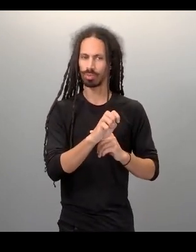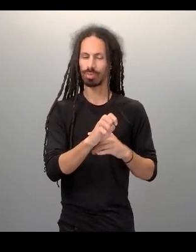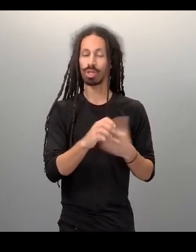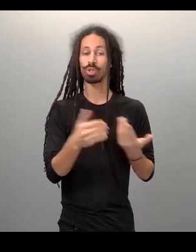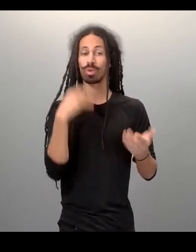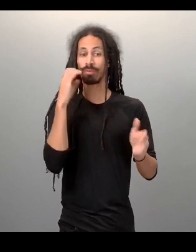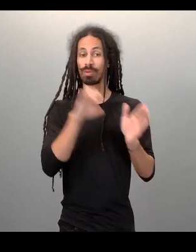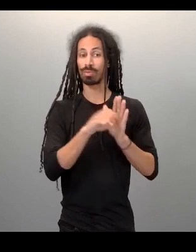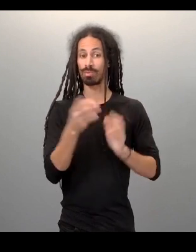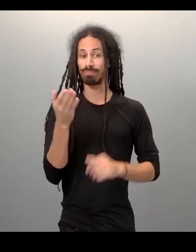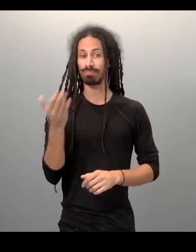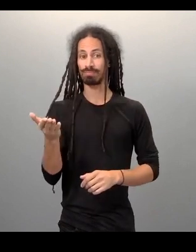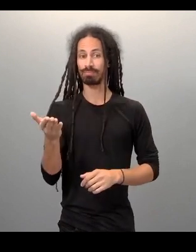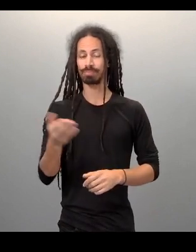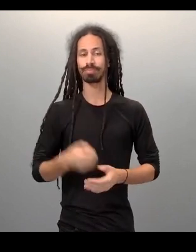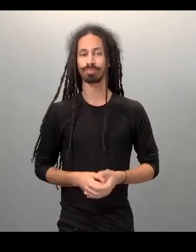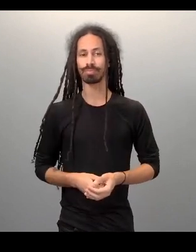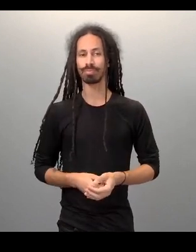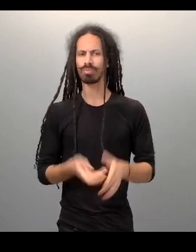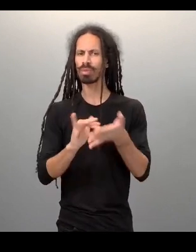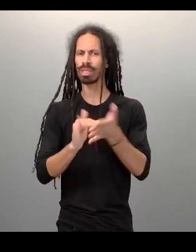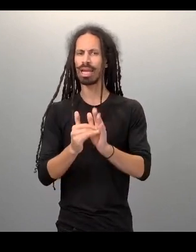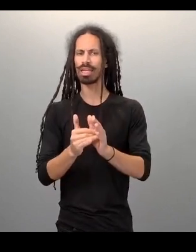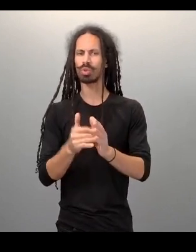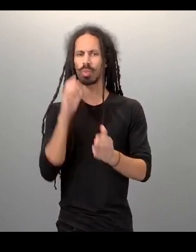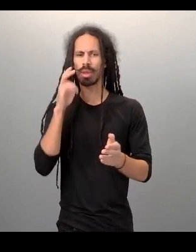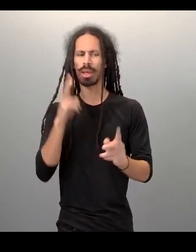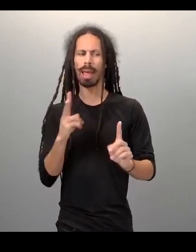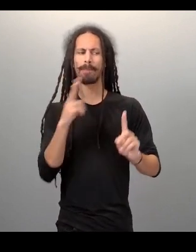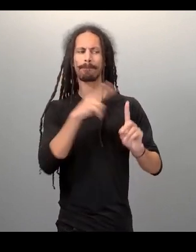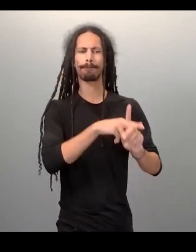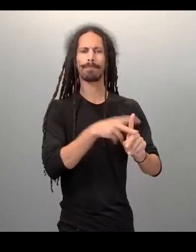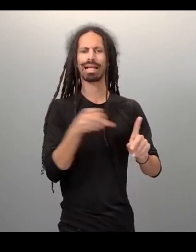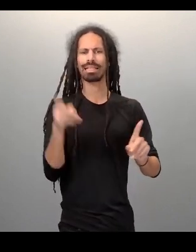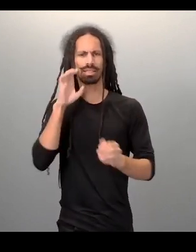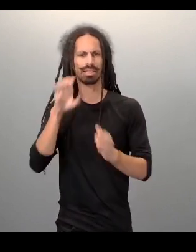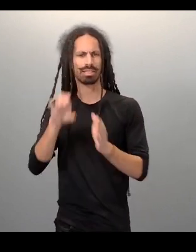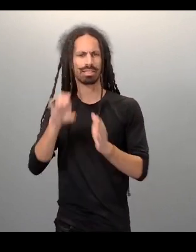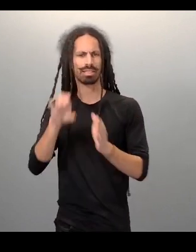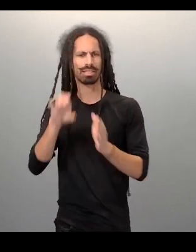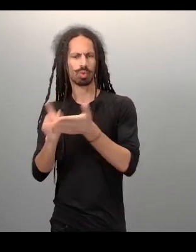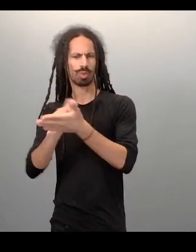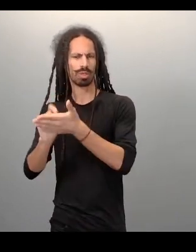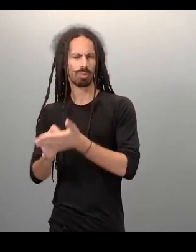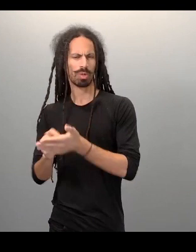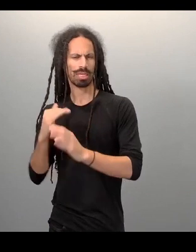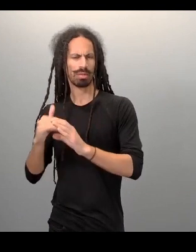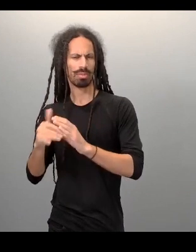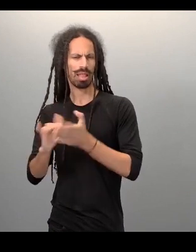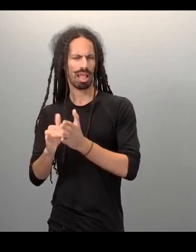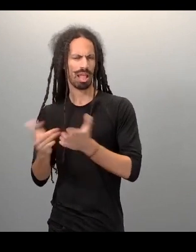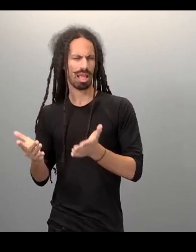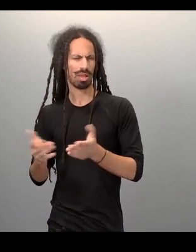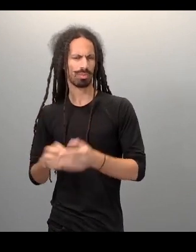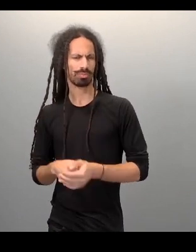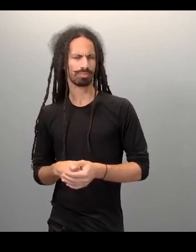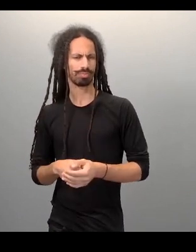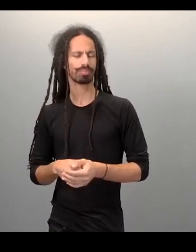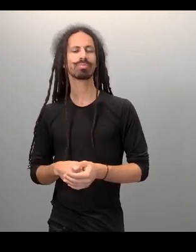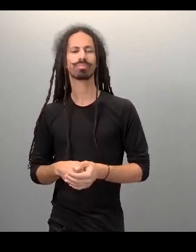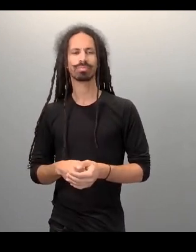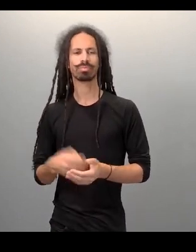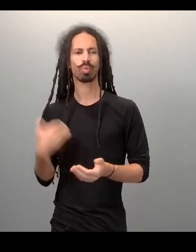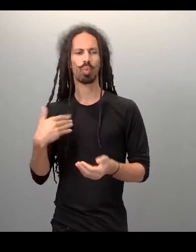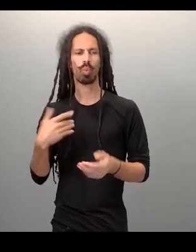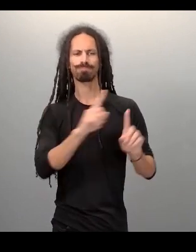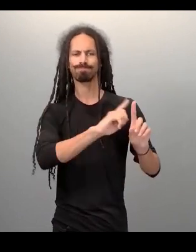and how could you apply this to writing? Well, we have an image of someone dressed in different